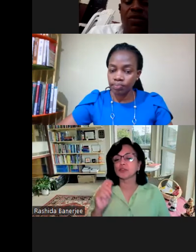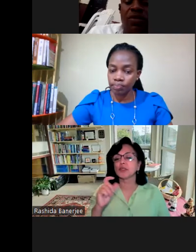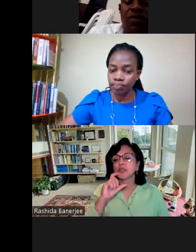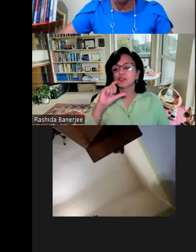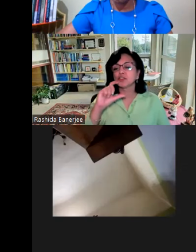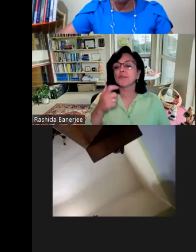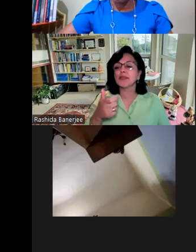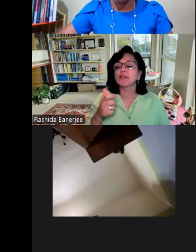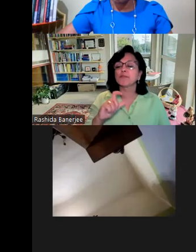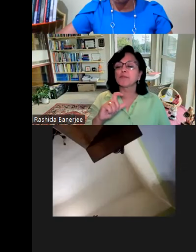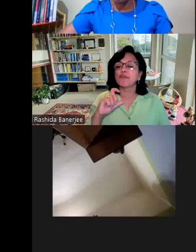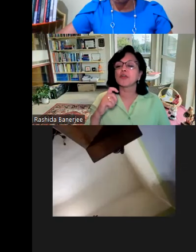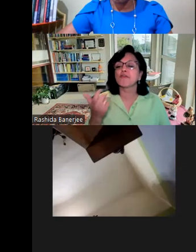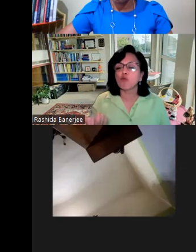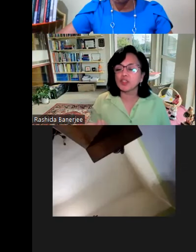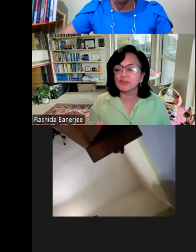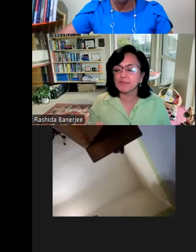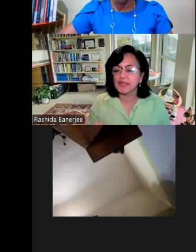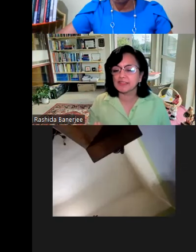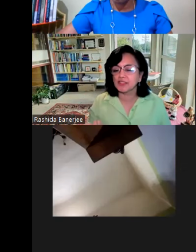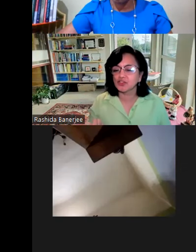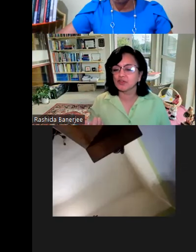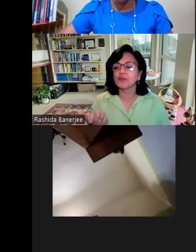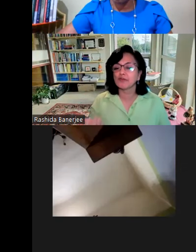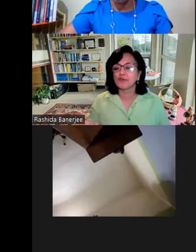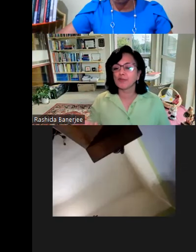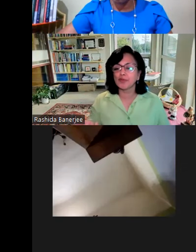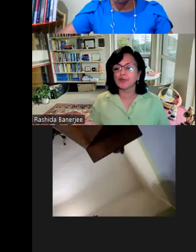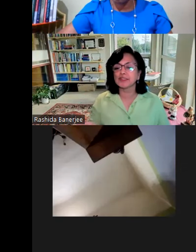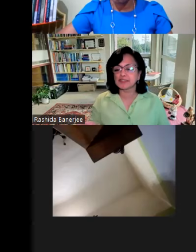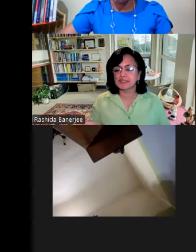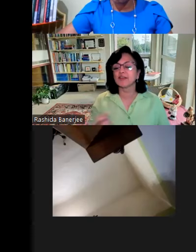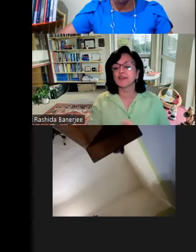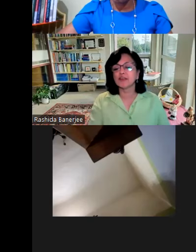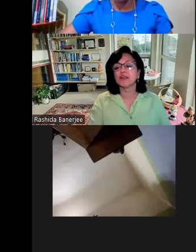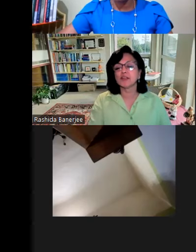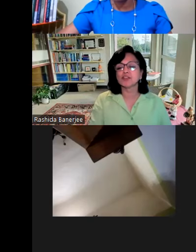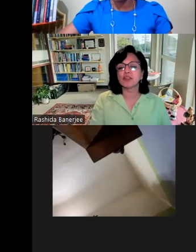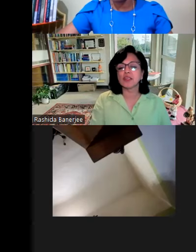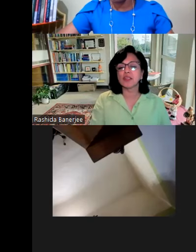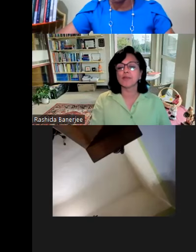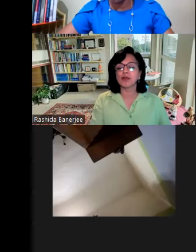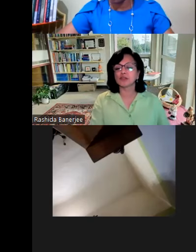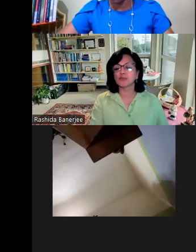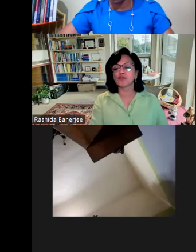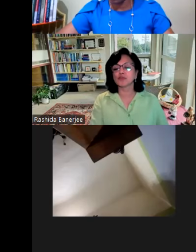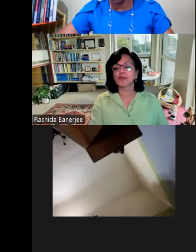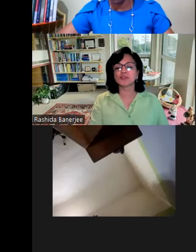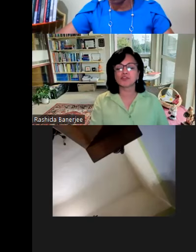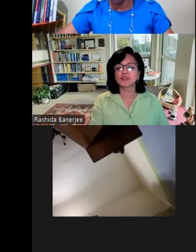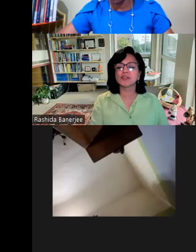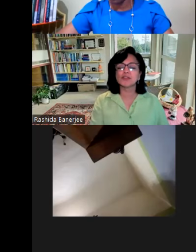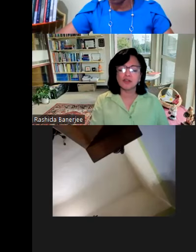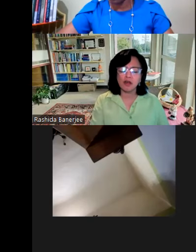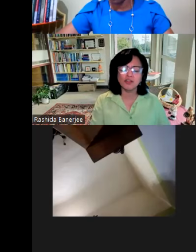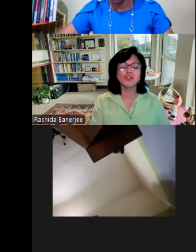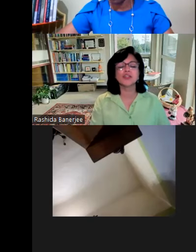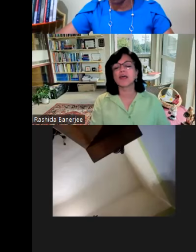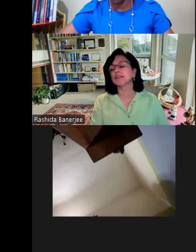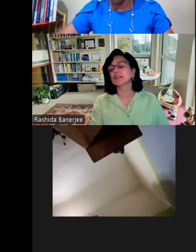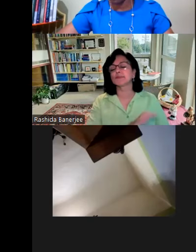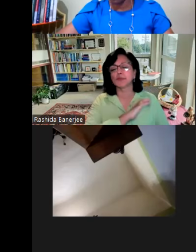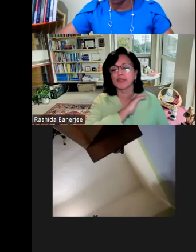messages. So they might prefer a voice message from you instead. So thinking about some of those messages, and